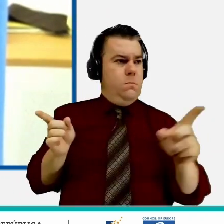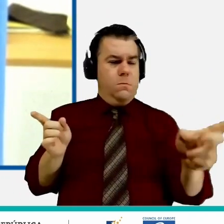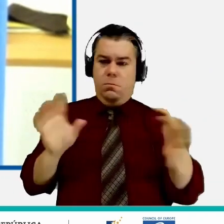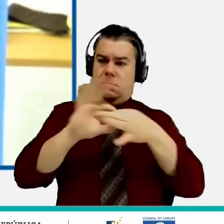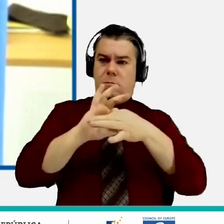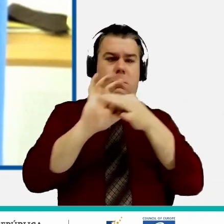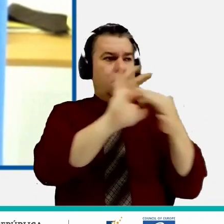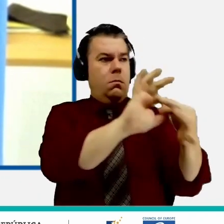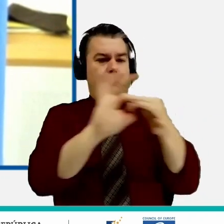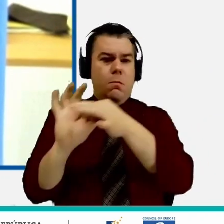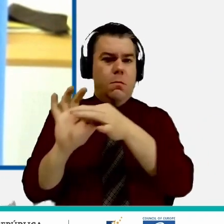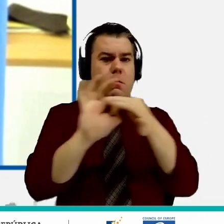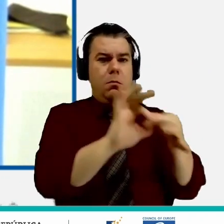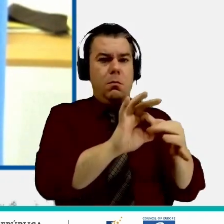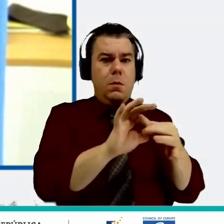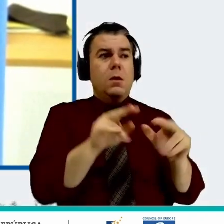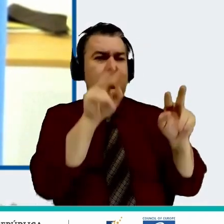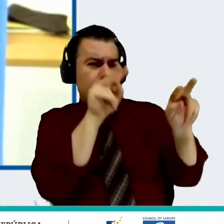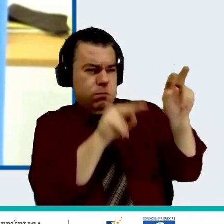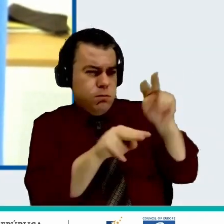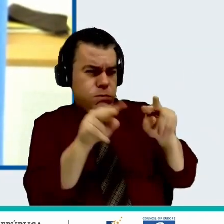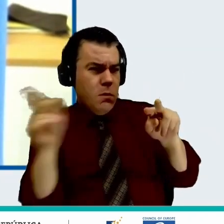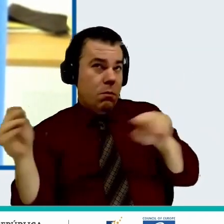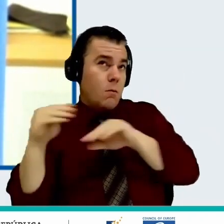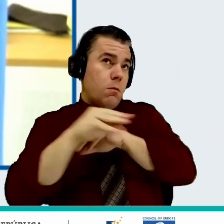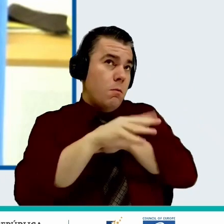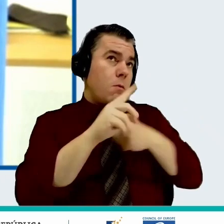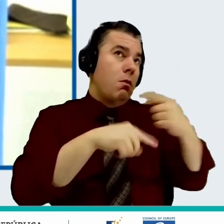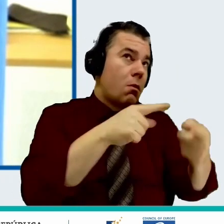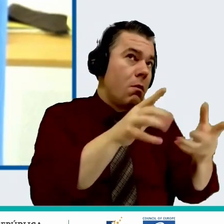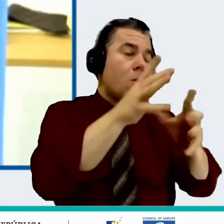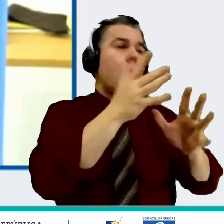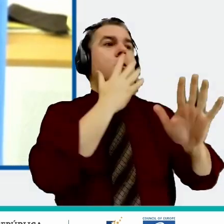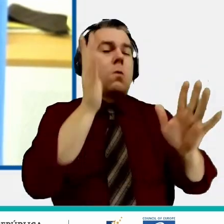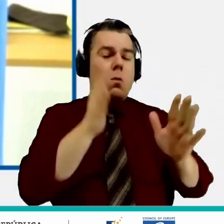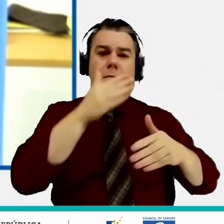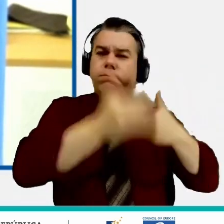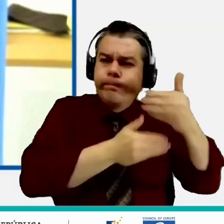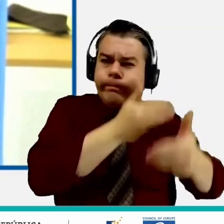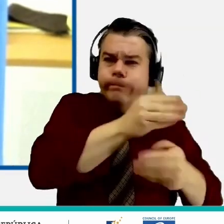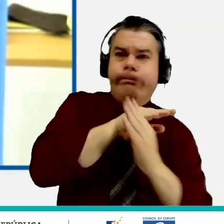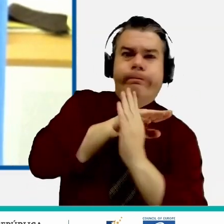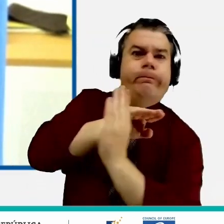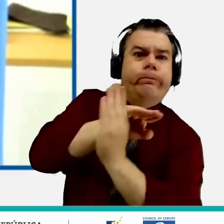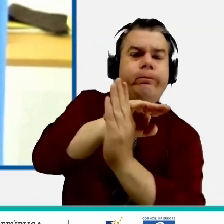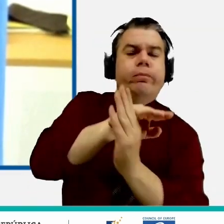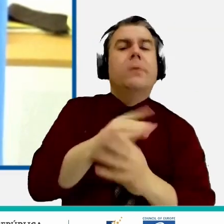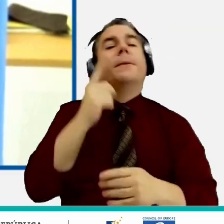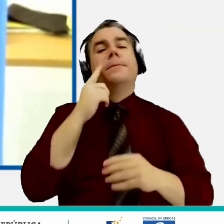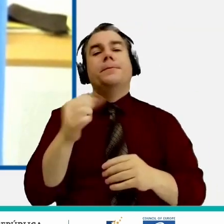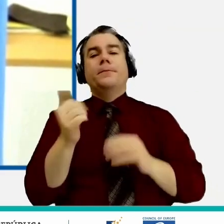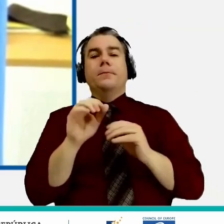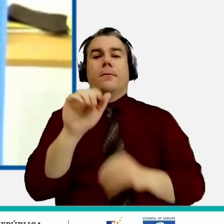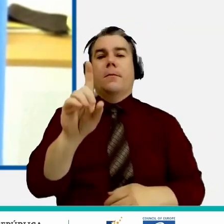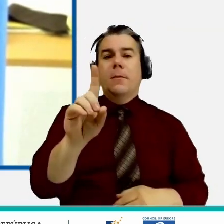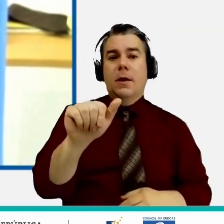demands enhanced risk assessment and mapping. As one of the example, UNECE supported countries in the Danube Delta. So